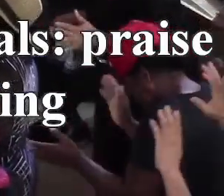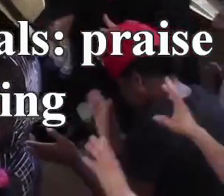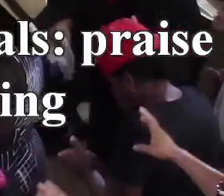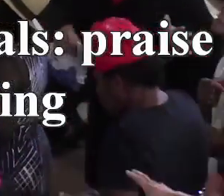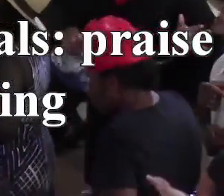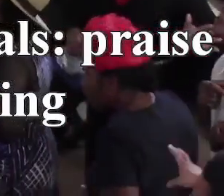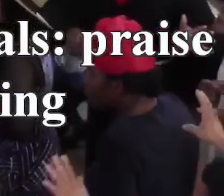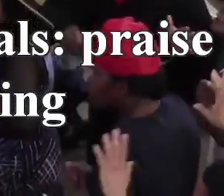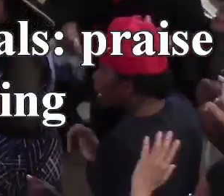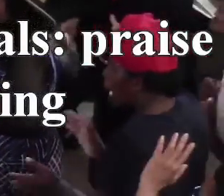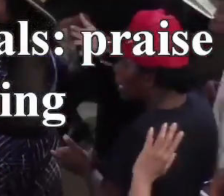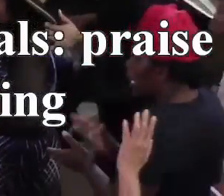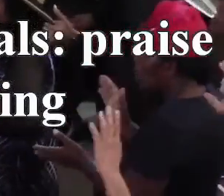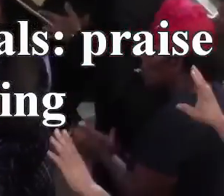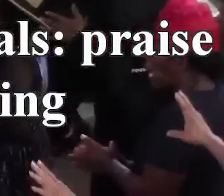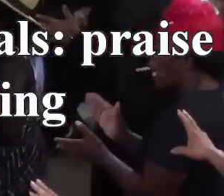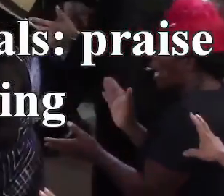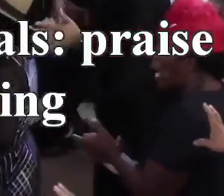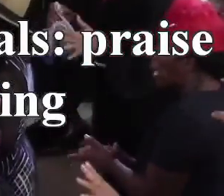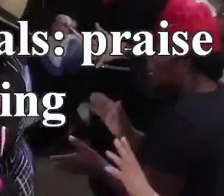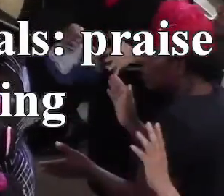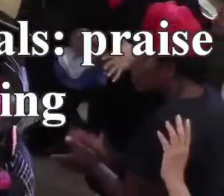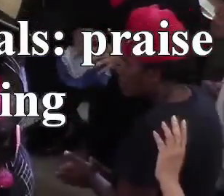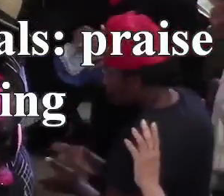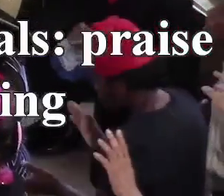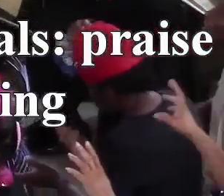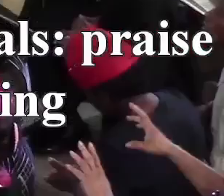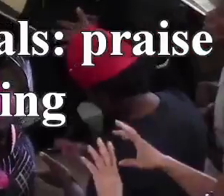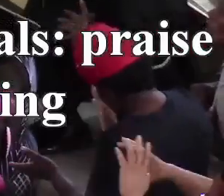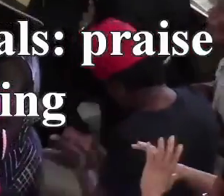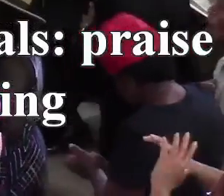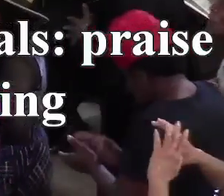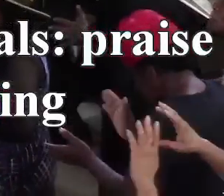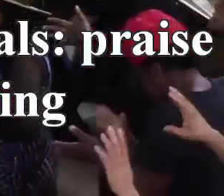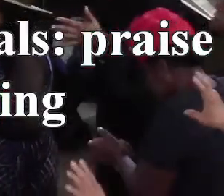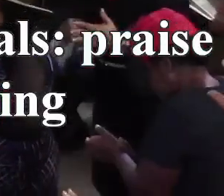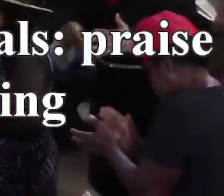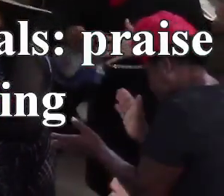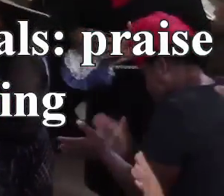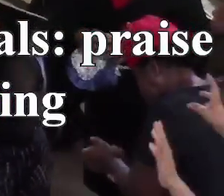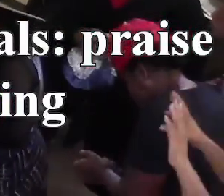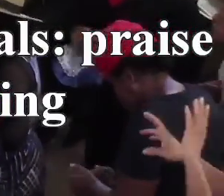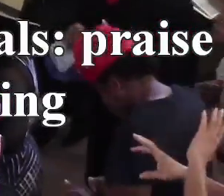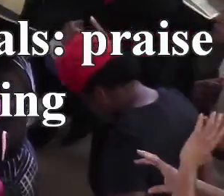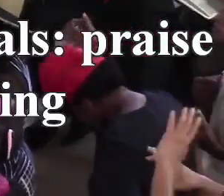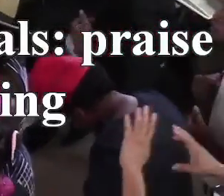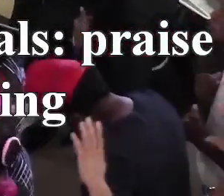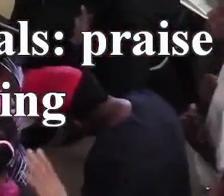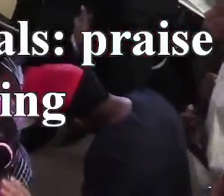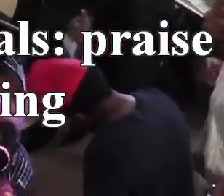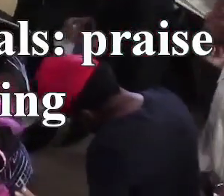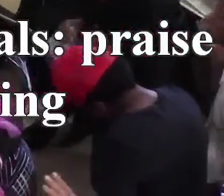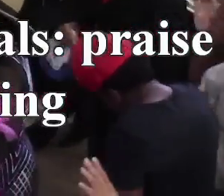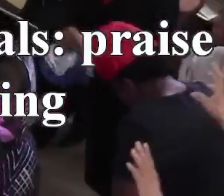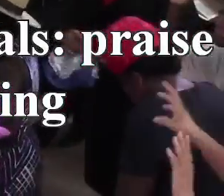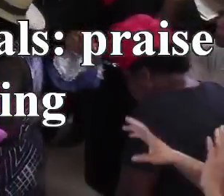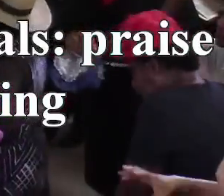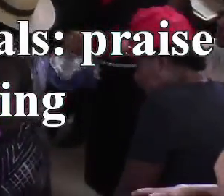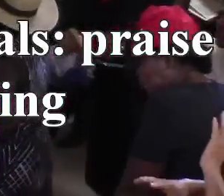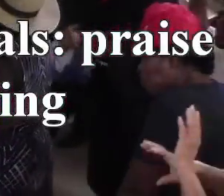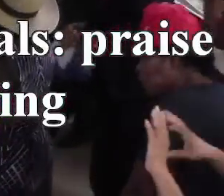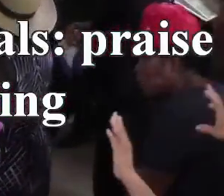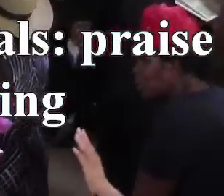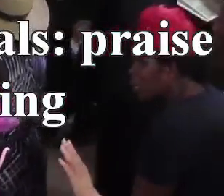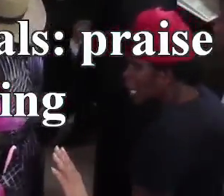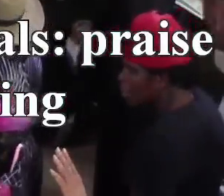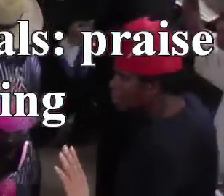loud cymbals. Hallelujah, hallelujah. Praise him upon the sounding cymbals.